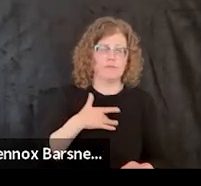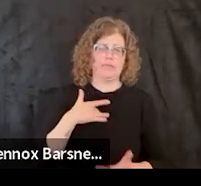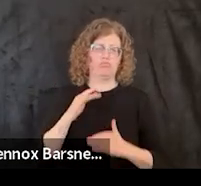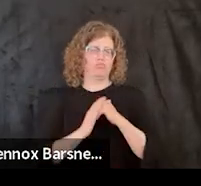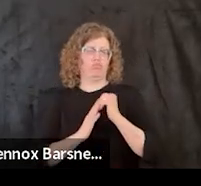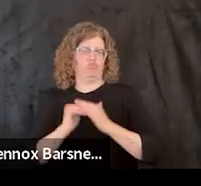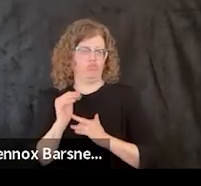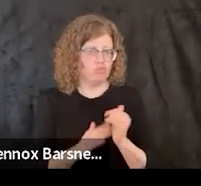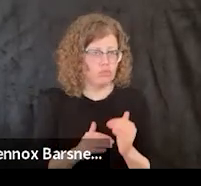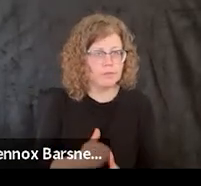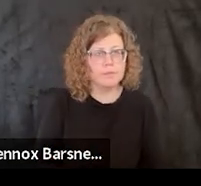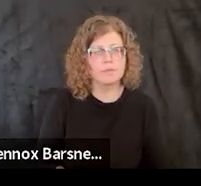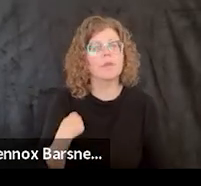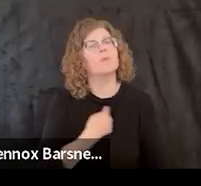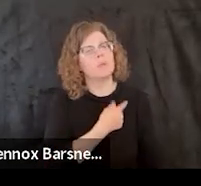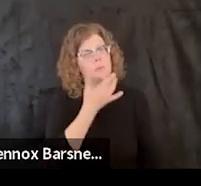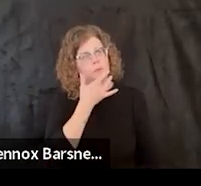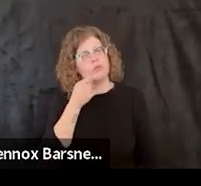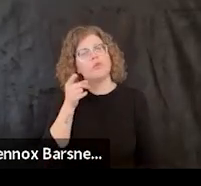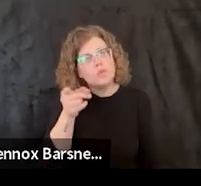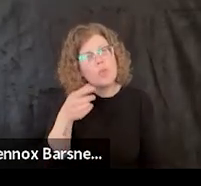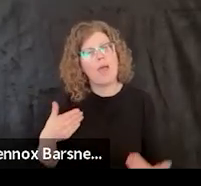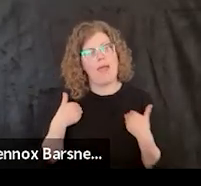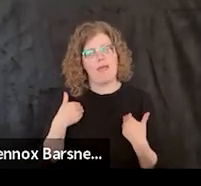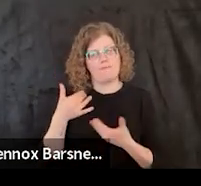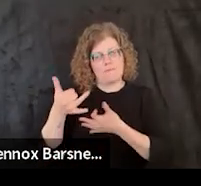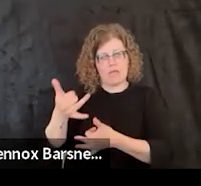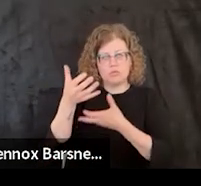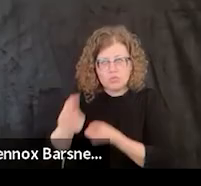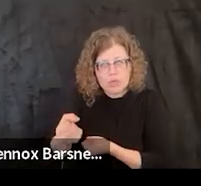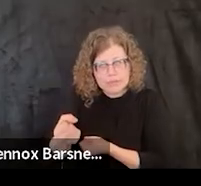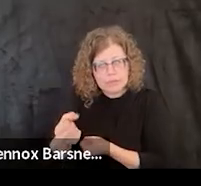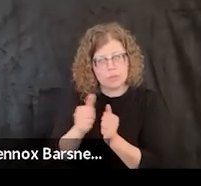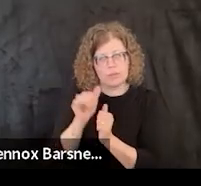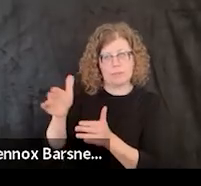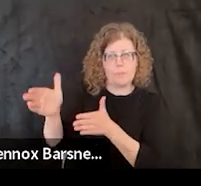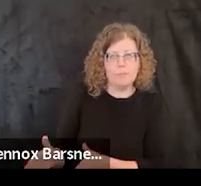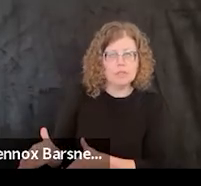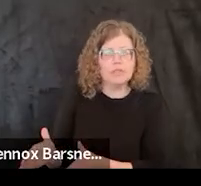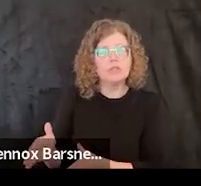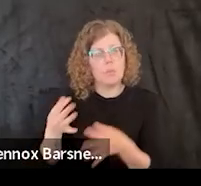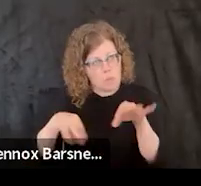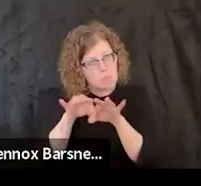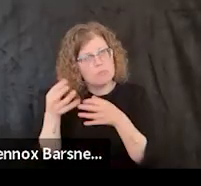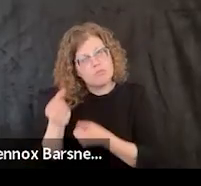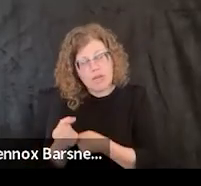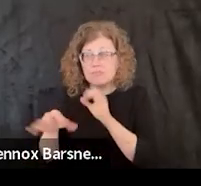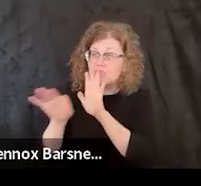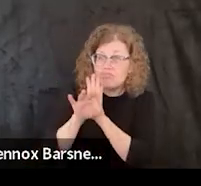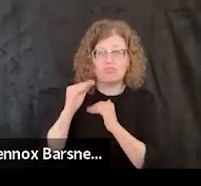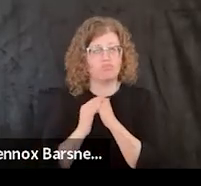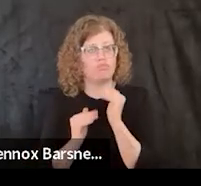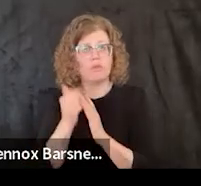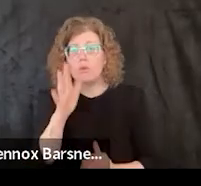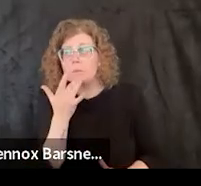have trust and comfort with the person you choose to support you, and you may choose to get support from a professional